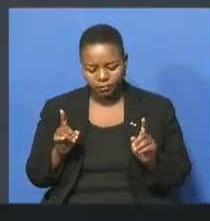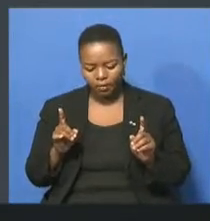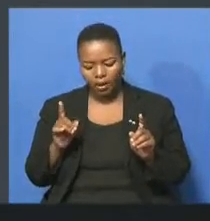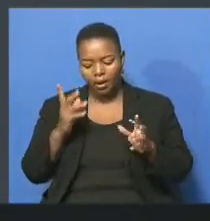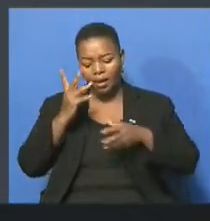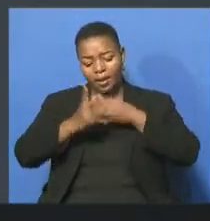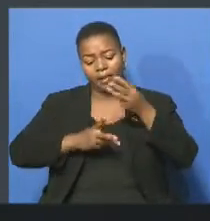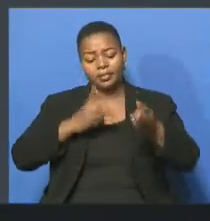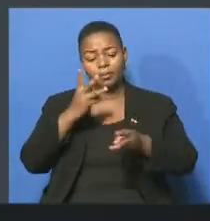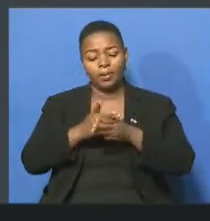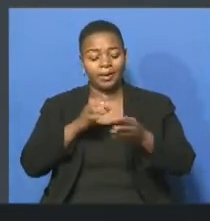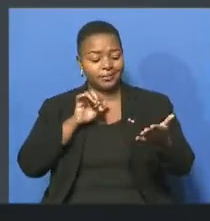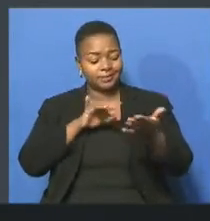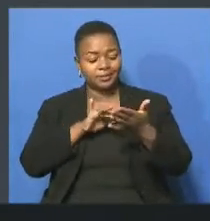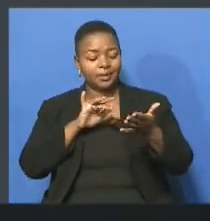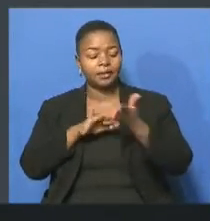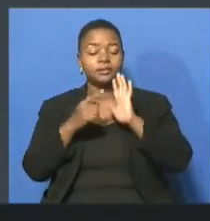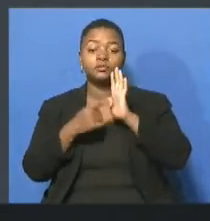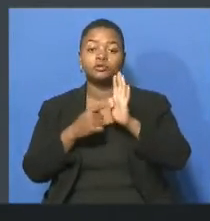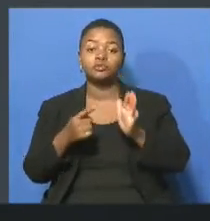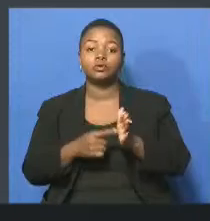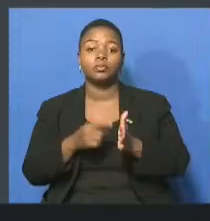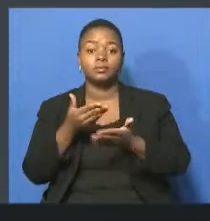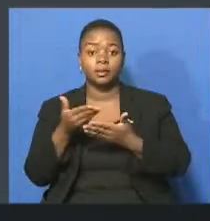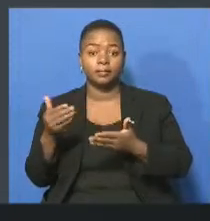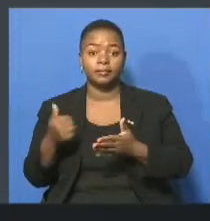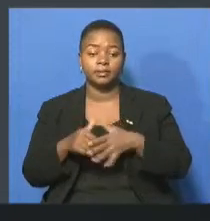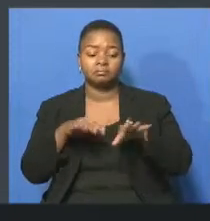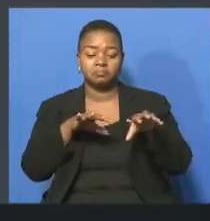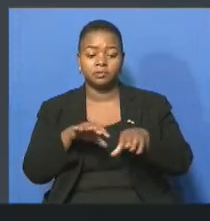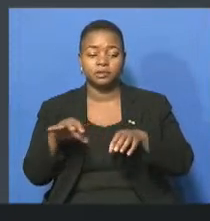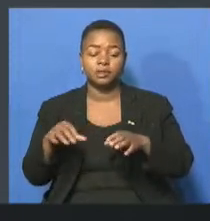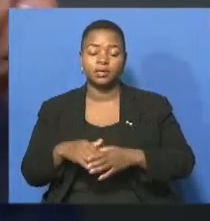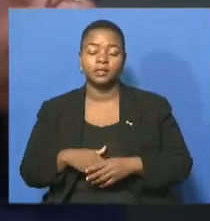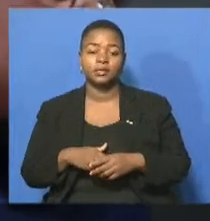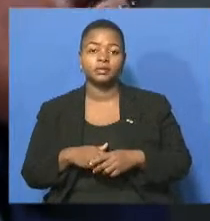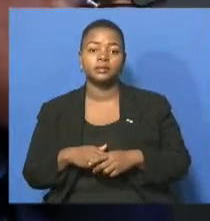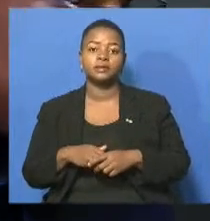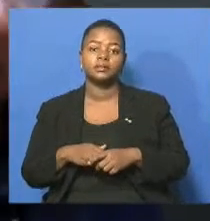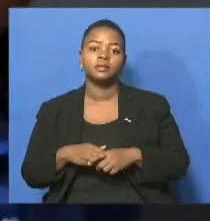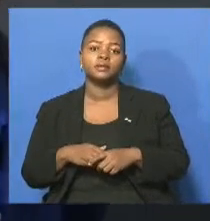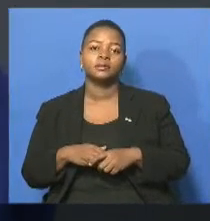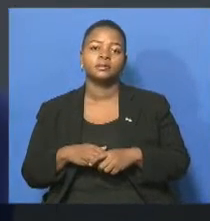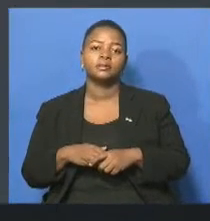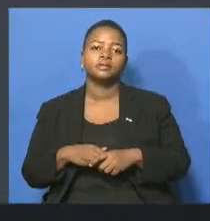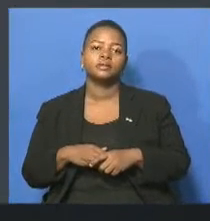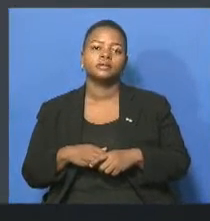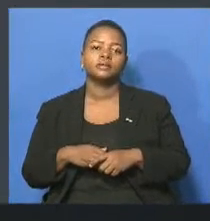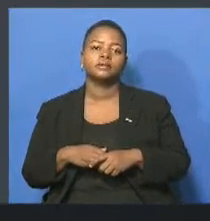over do indicate that children who are